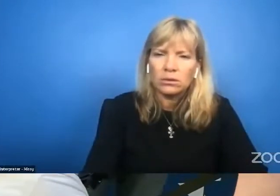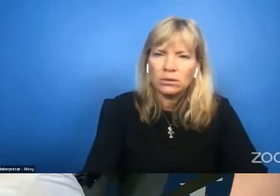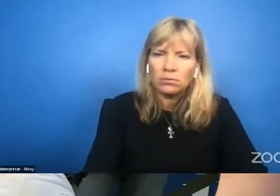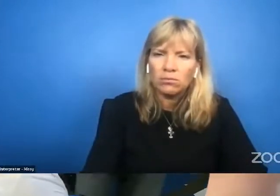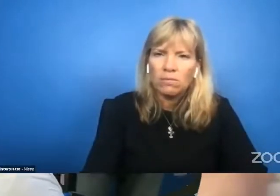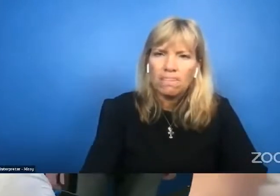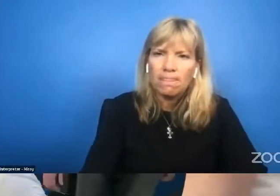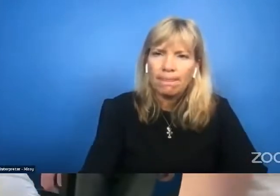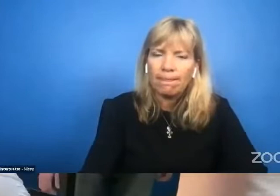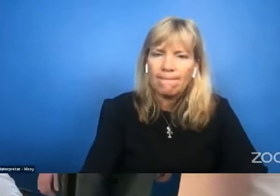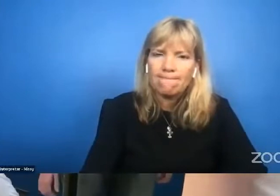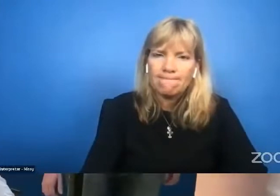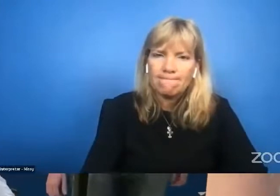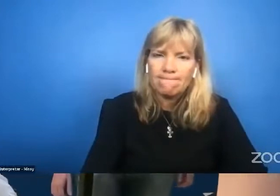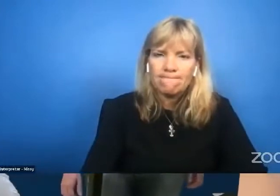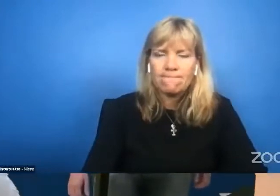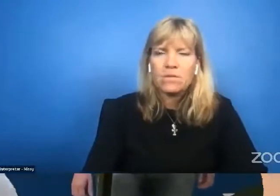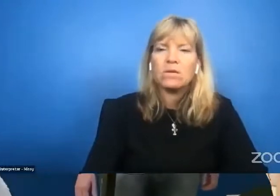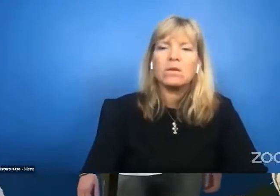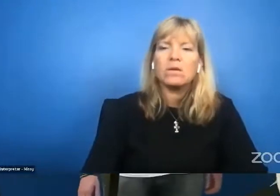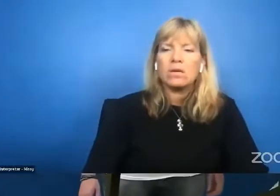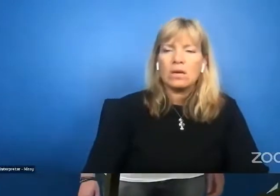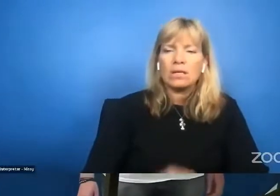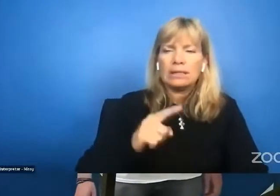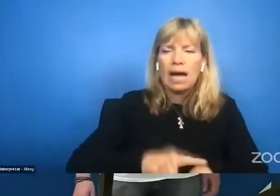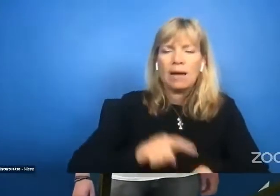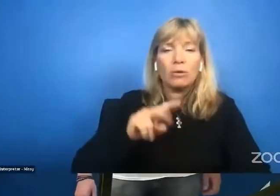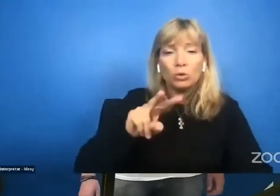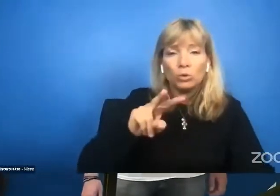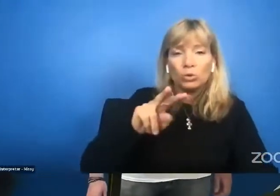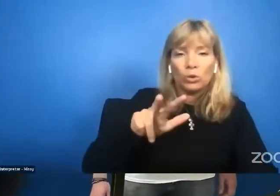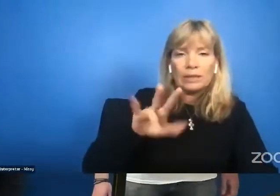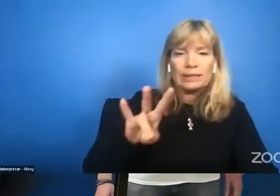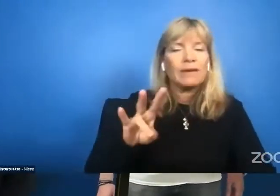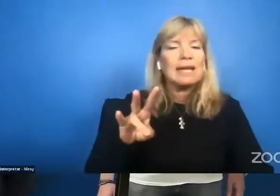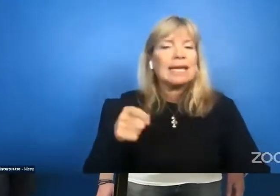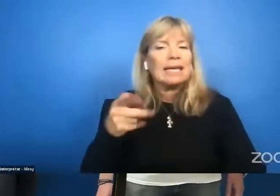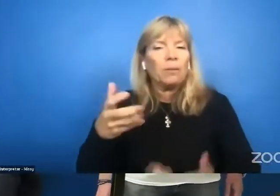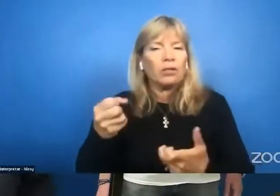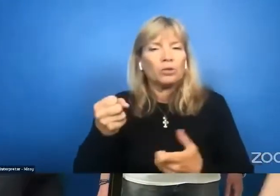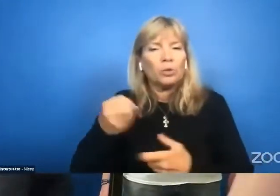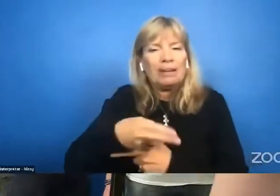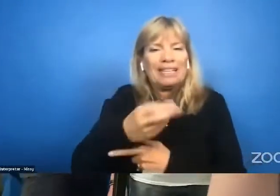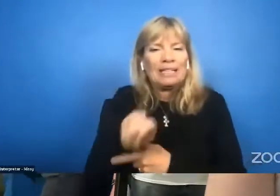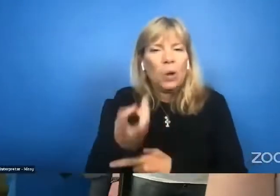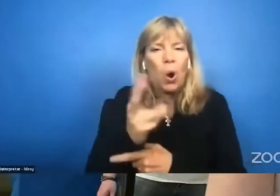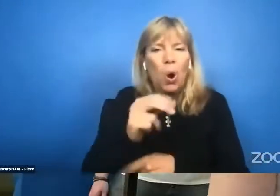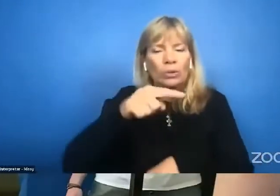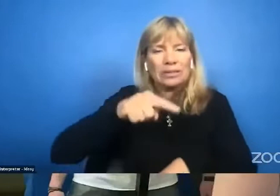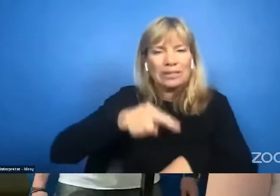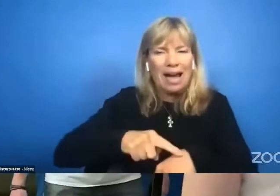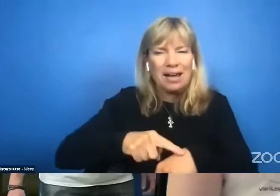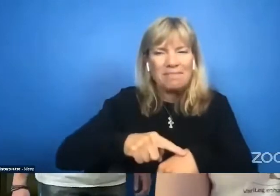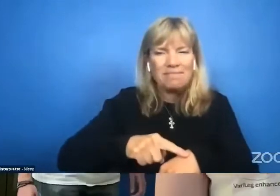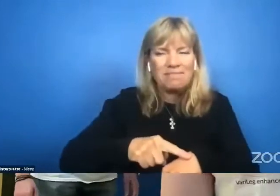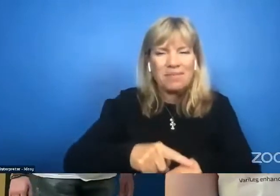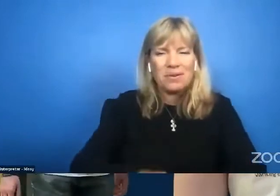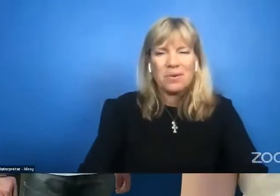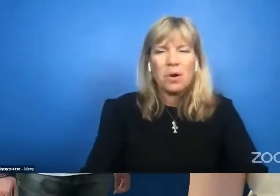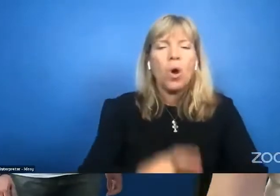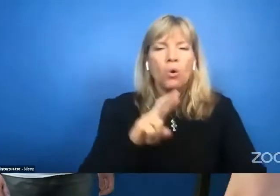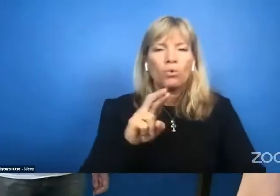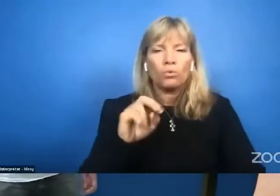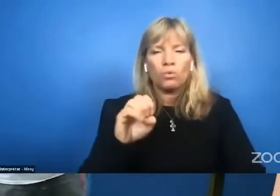.237, looking to beat his own target time here, Rolf Schock, the new member of the Ability Enhanced